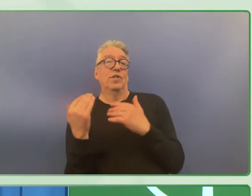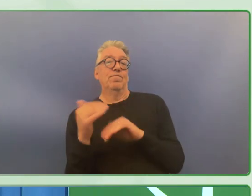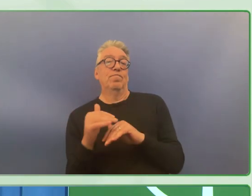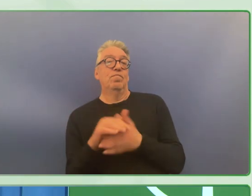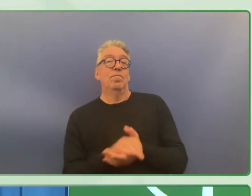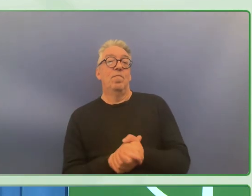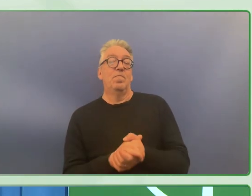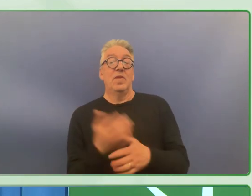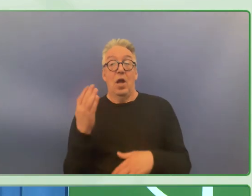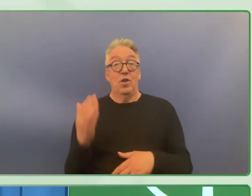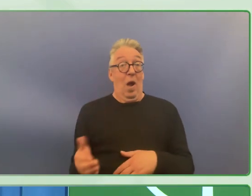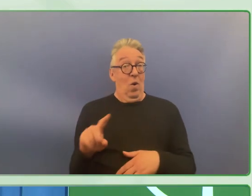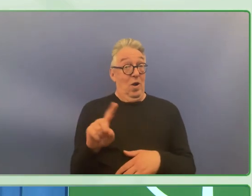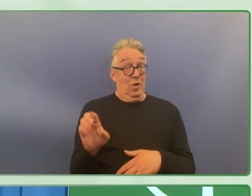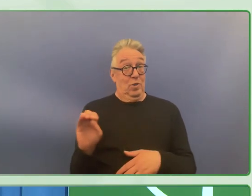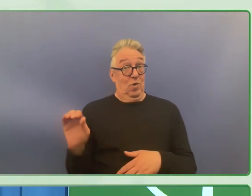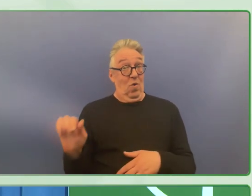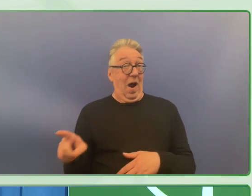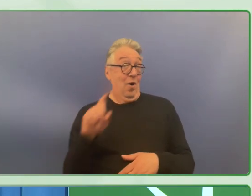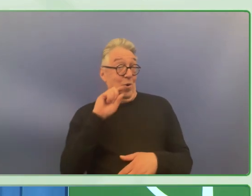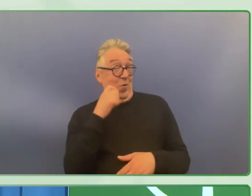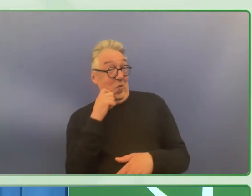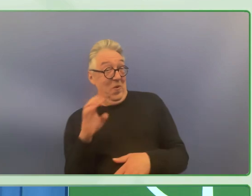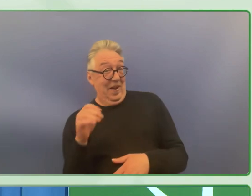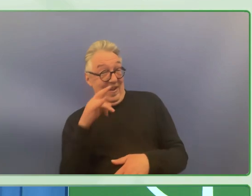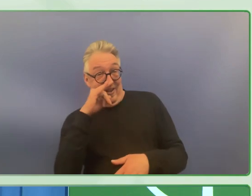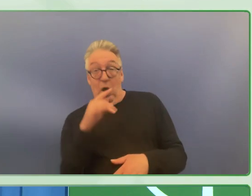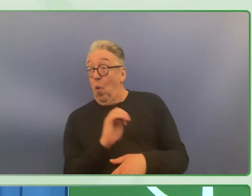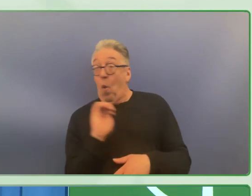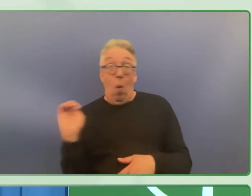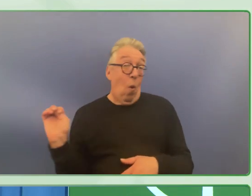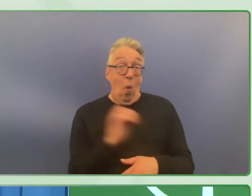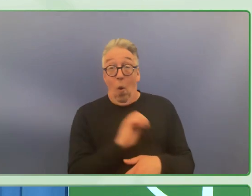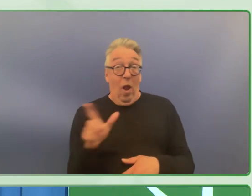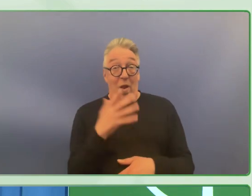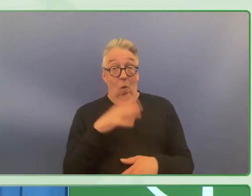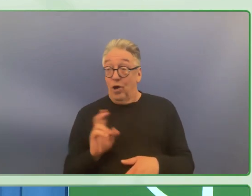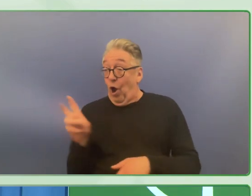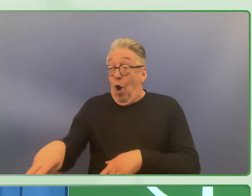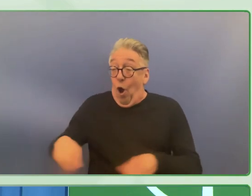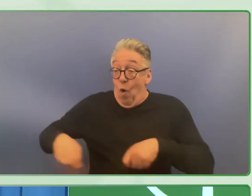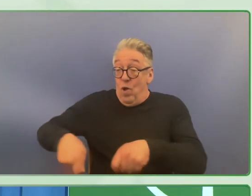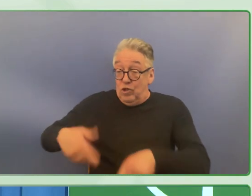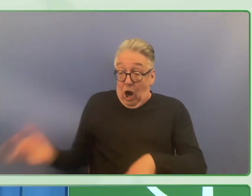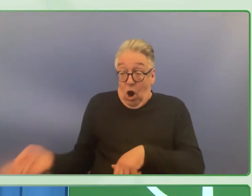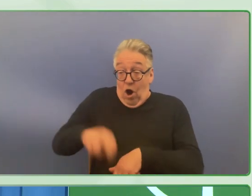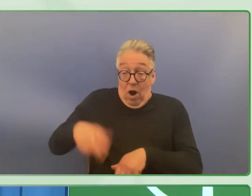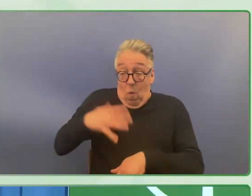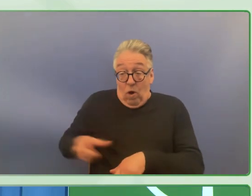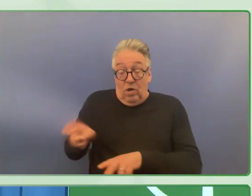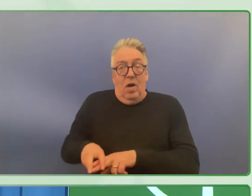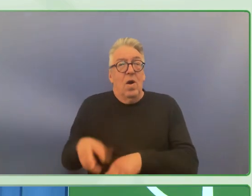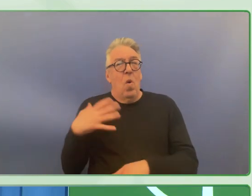kids in the kindergarten because everyone wants to ride his chair. But we wanted to help many Zohars around the